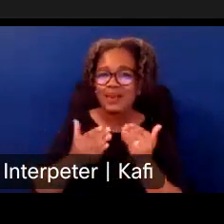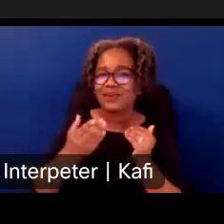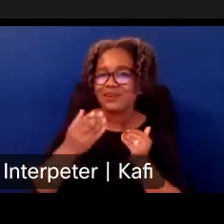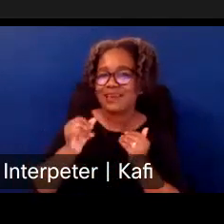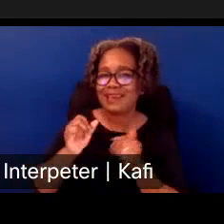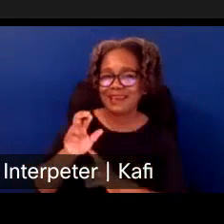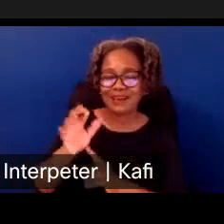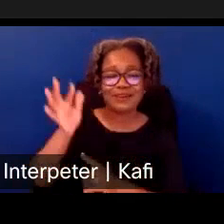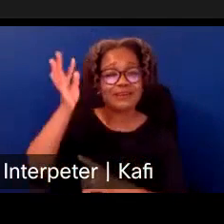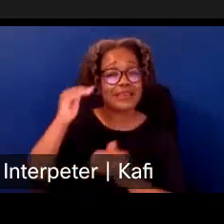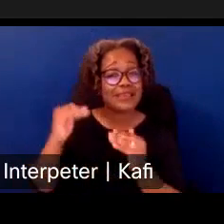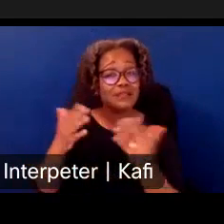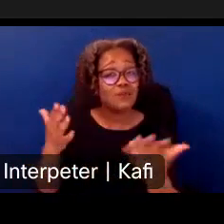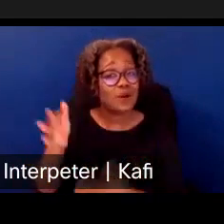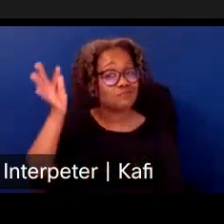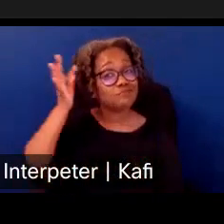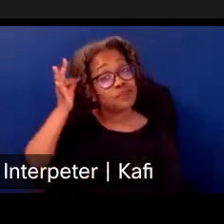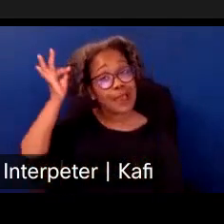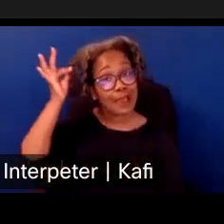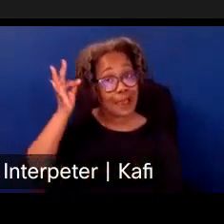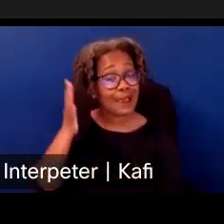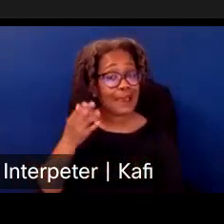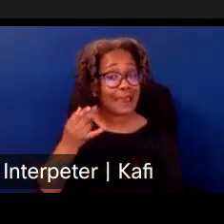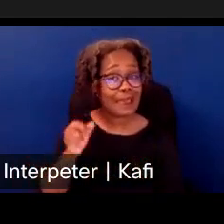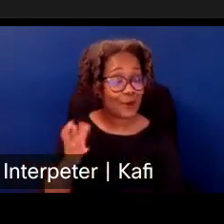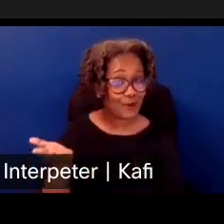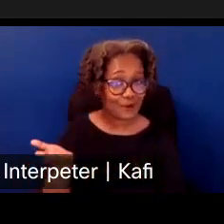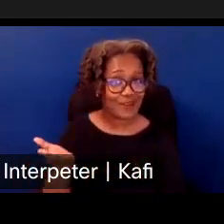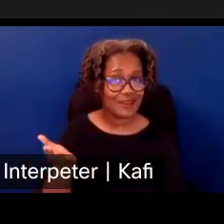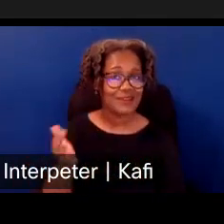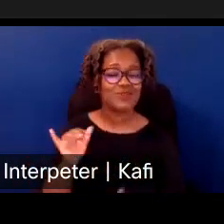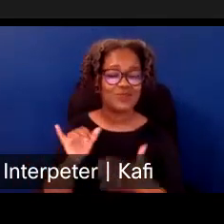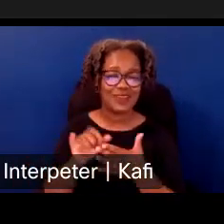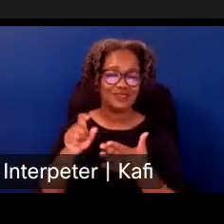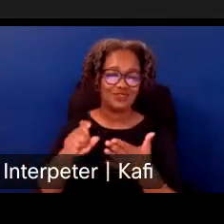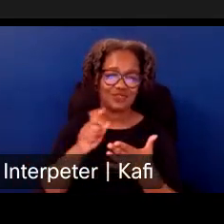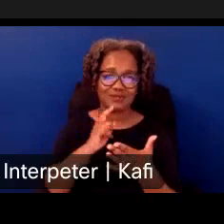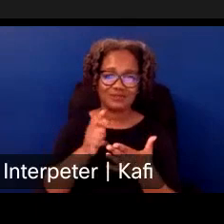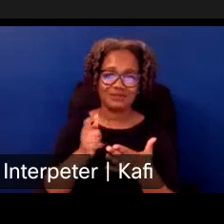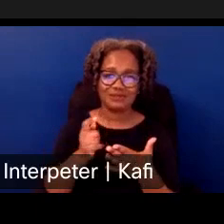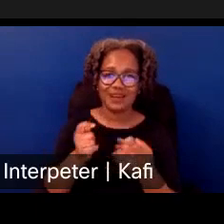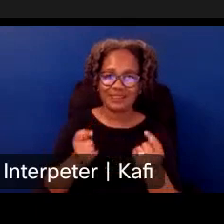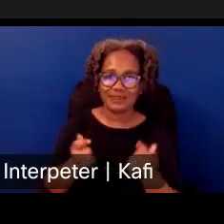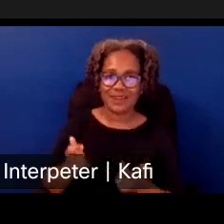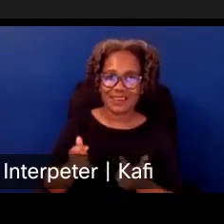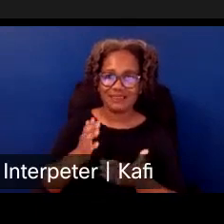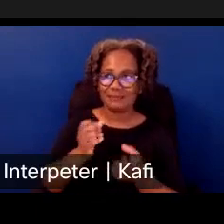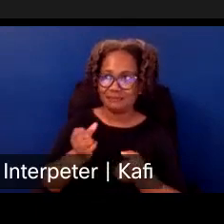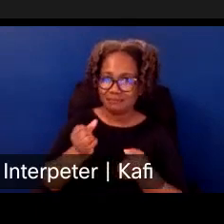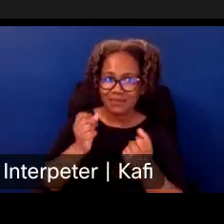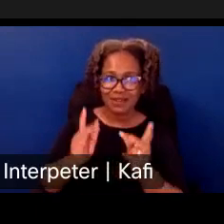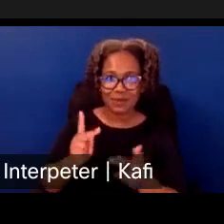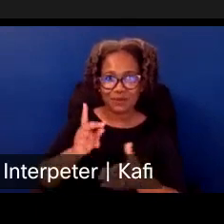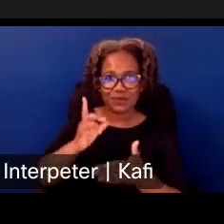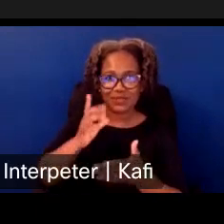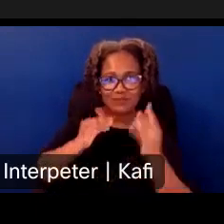help eliminate any discrimination that anyone would experience. So there's some terminology associated with hair. For people